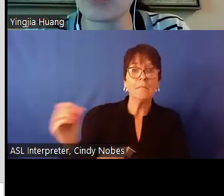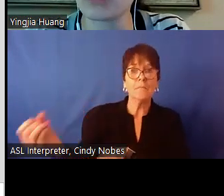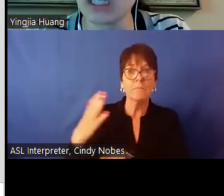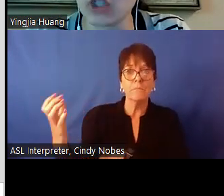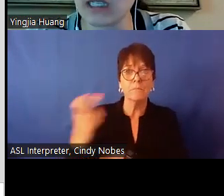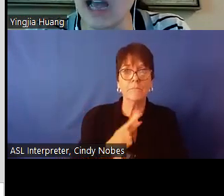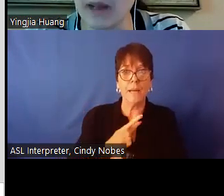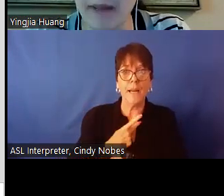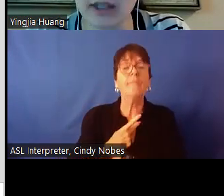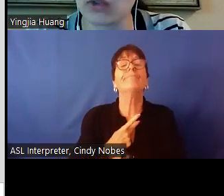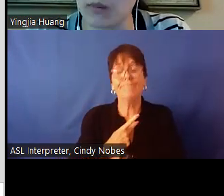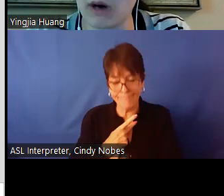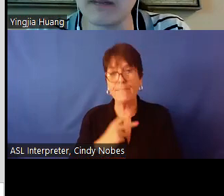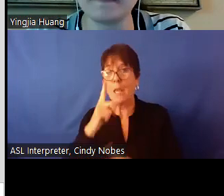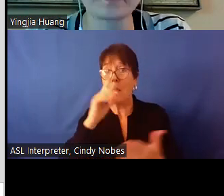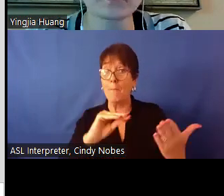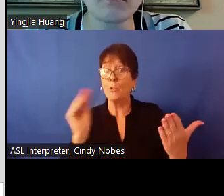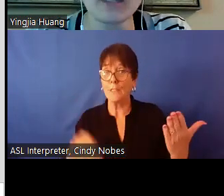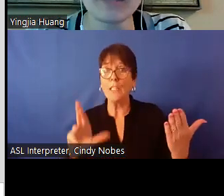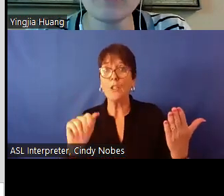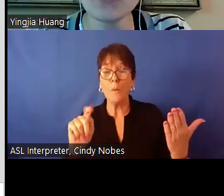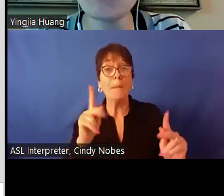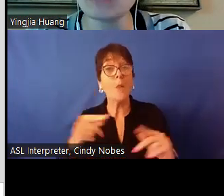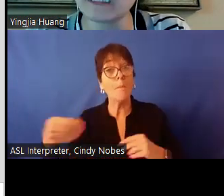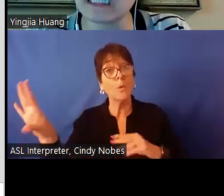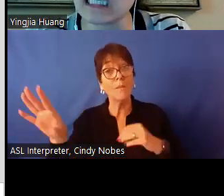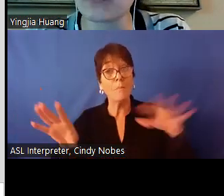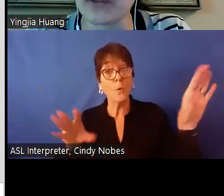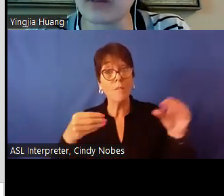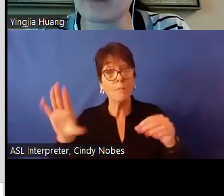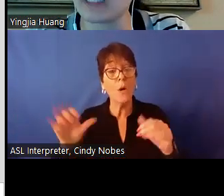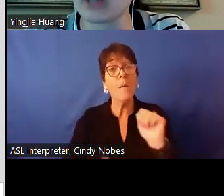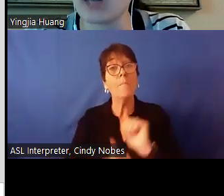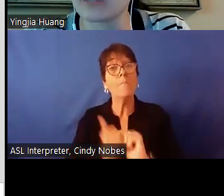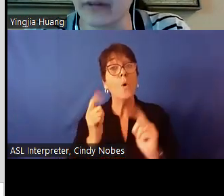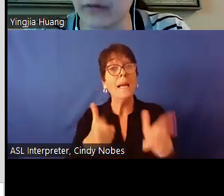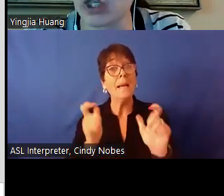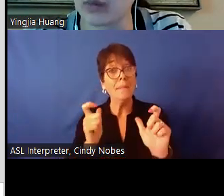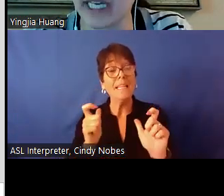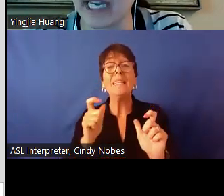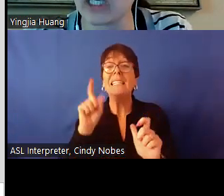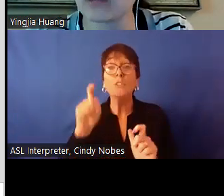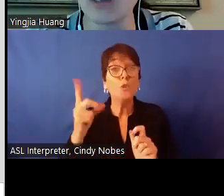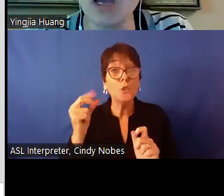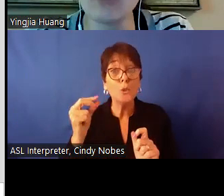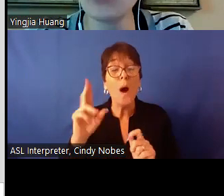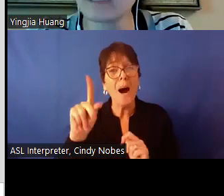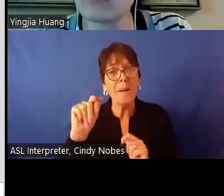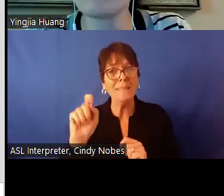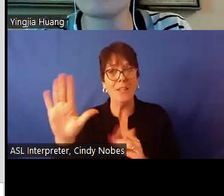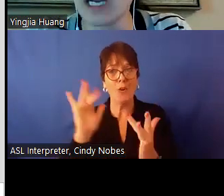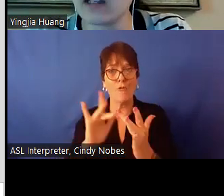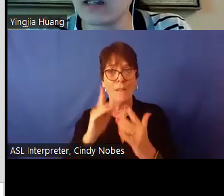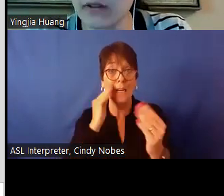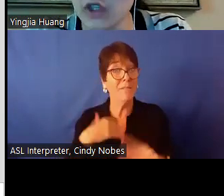rate percentages that have come back to the department, that the most immediate need is for them to update their contact information with the counties. If we